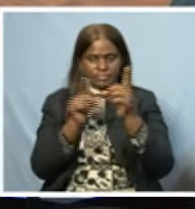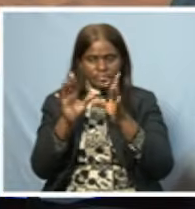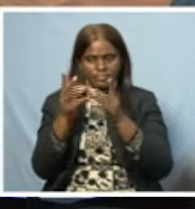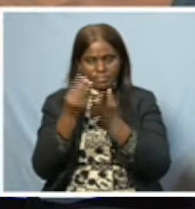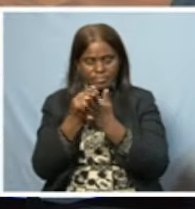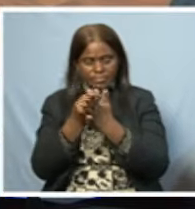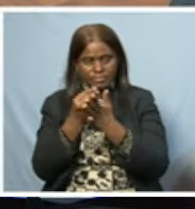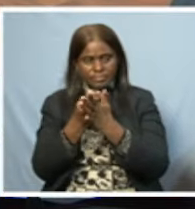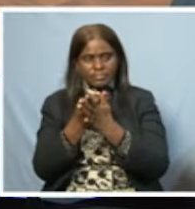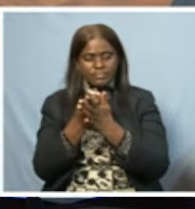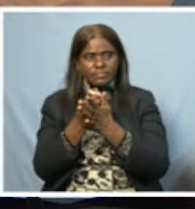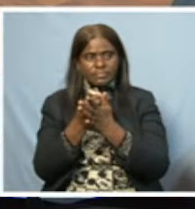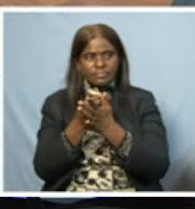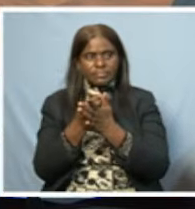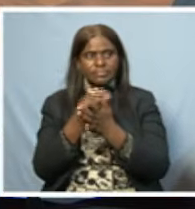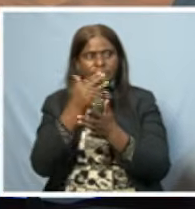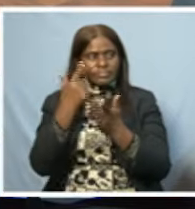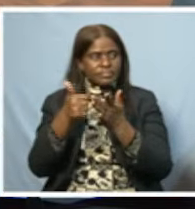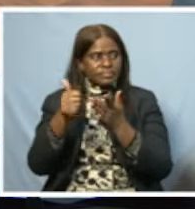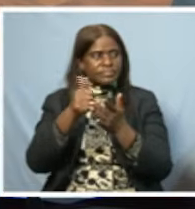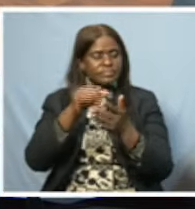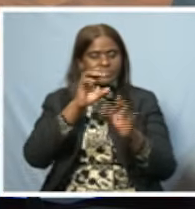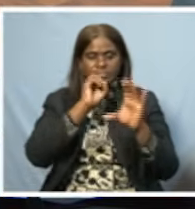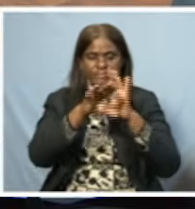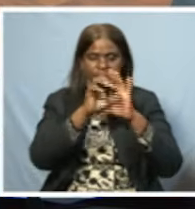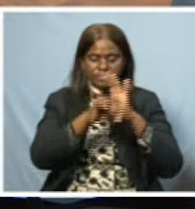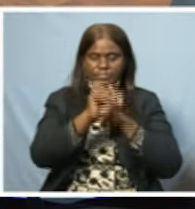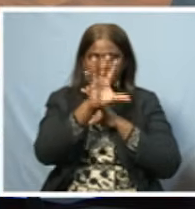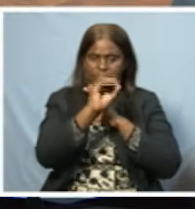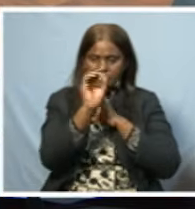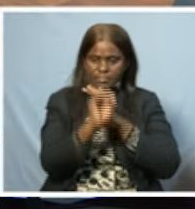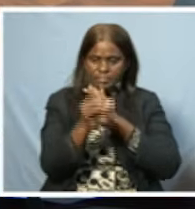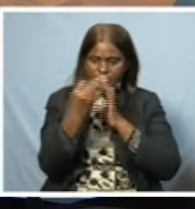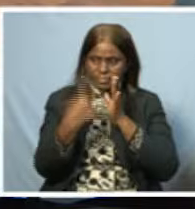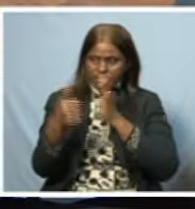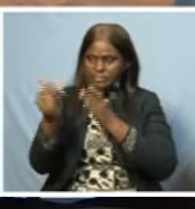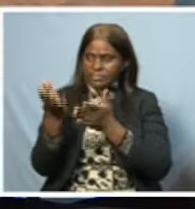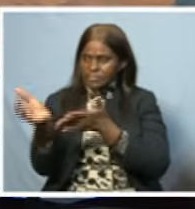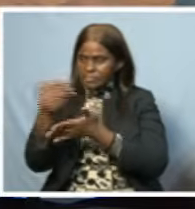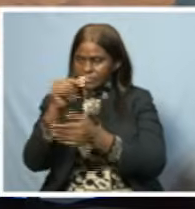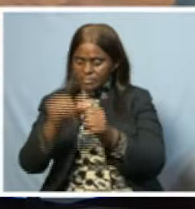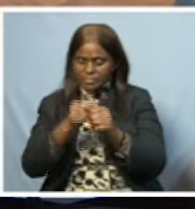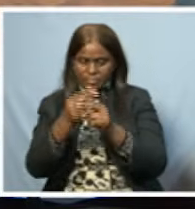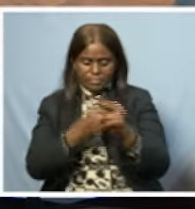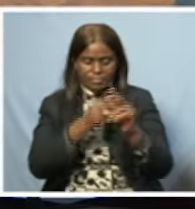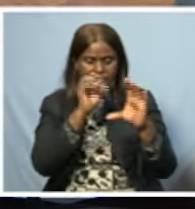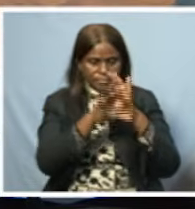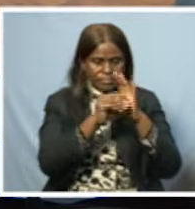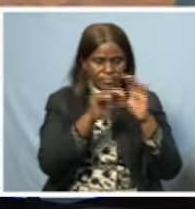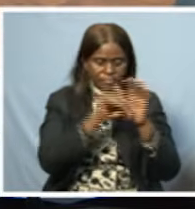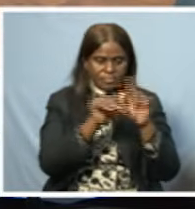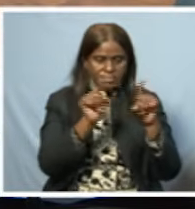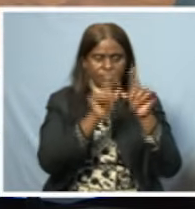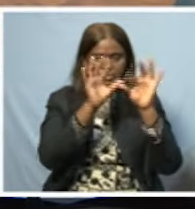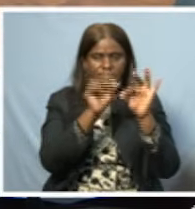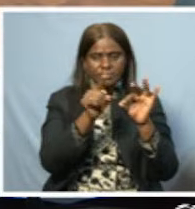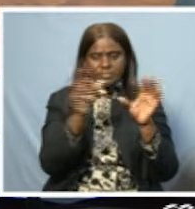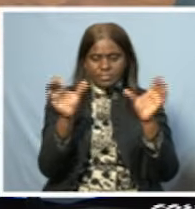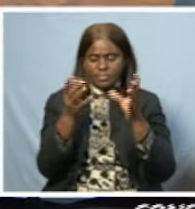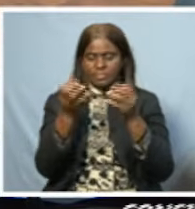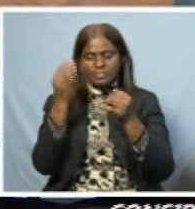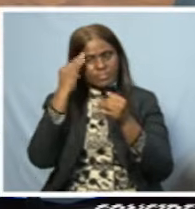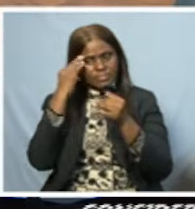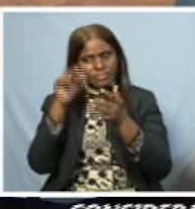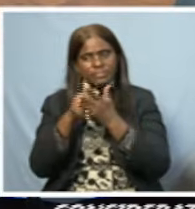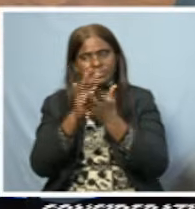for finance, you are supposed to be remitting 50% of what you collect each month into that account. This committee want to